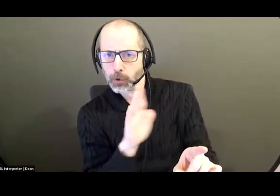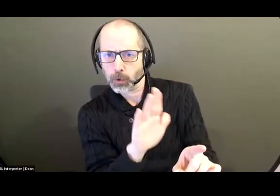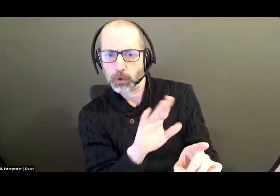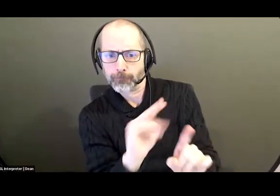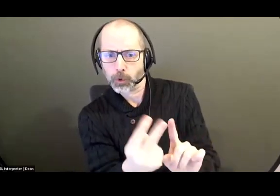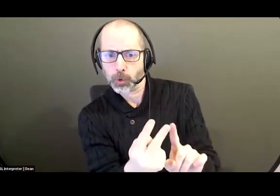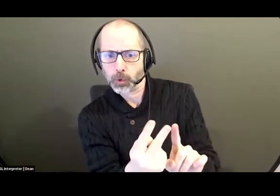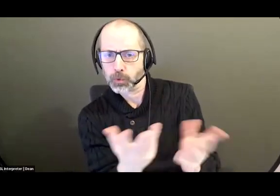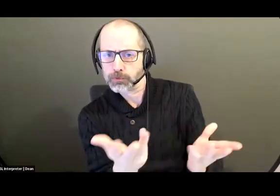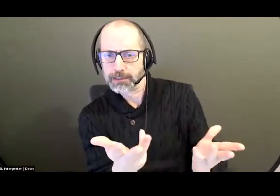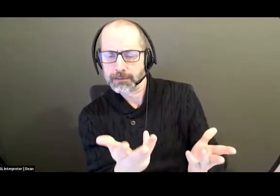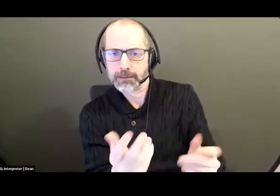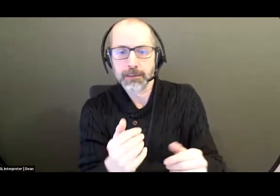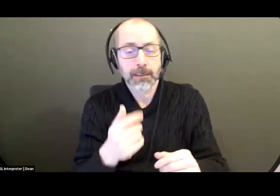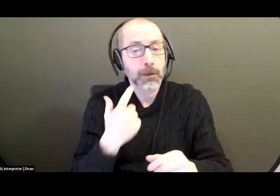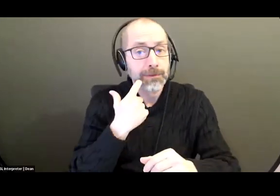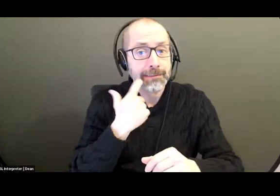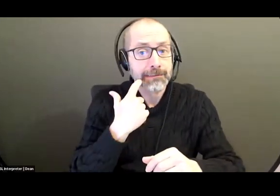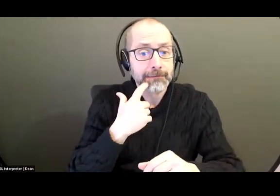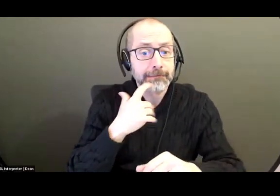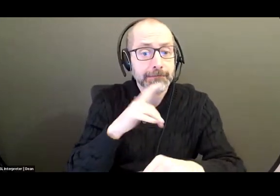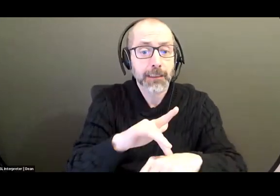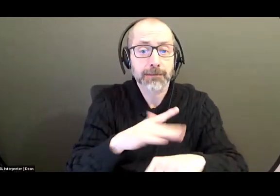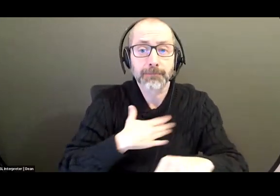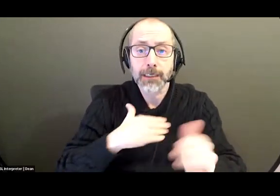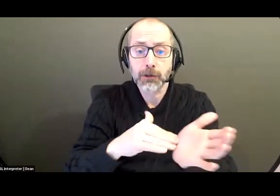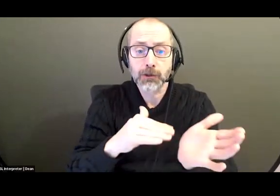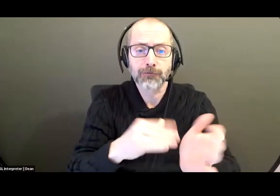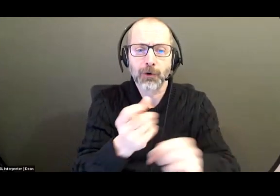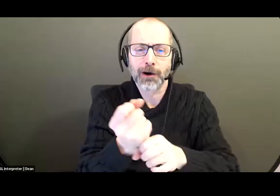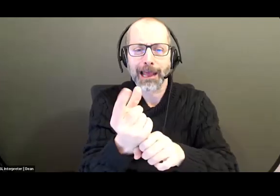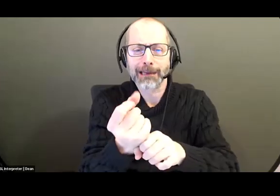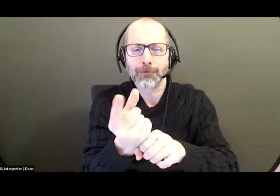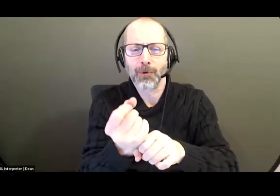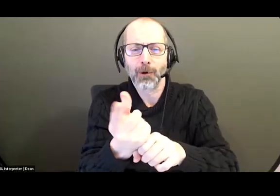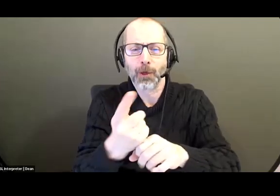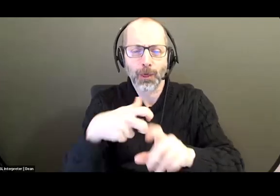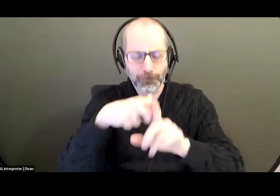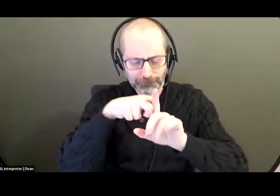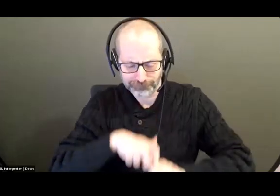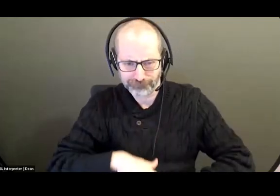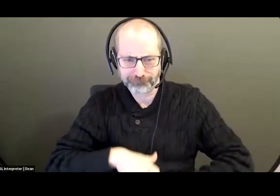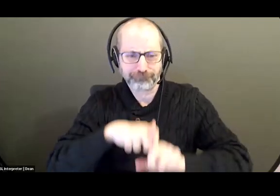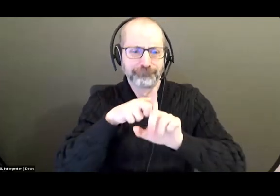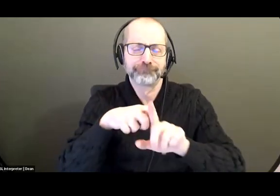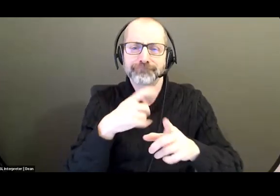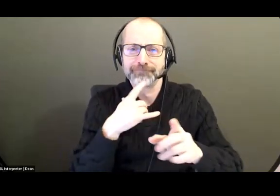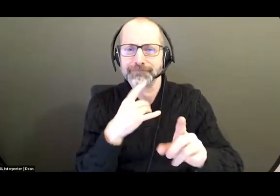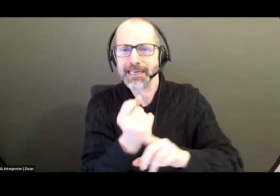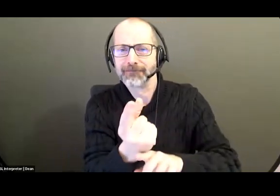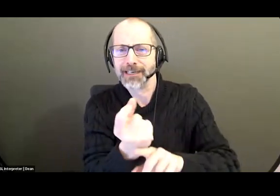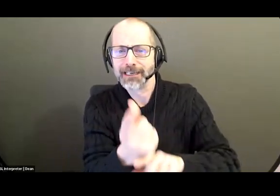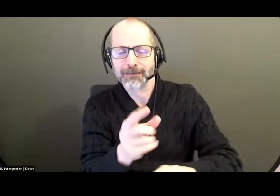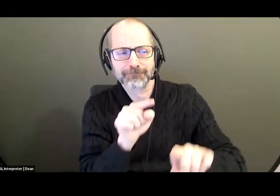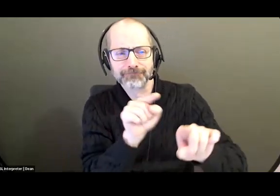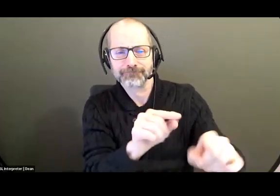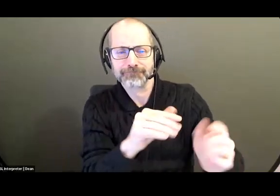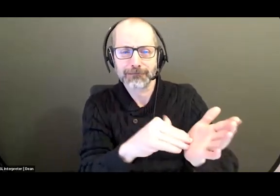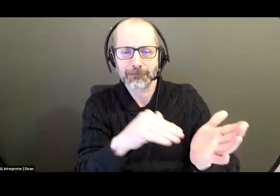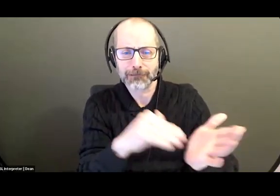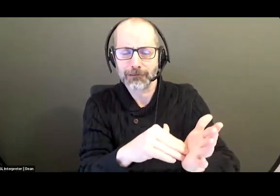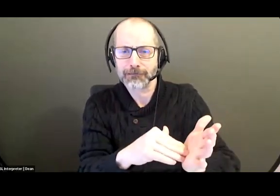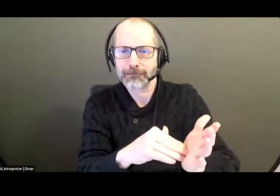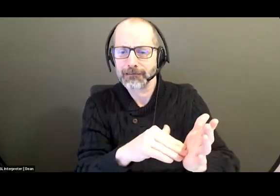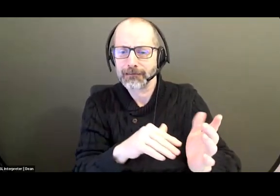cultural safety and how they see this. Recently, I was at my doctor for my annual and